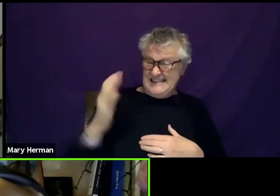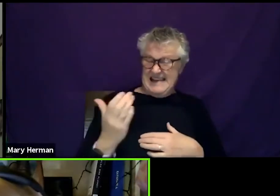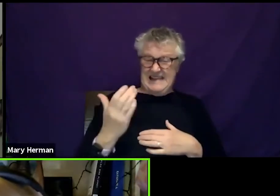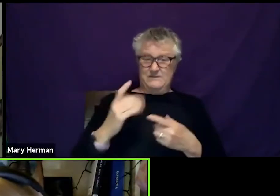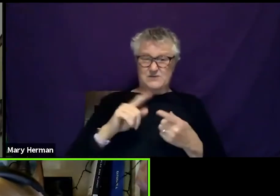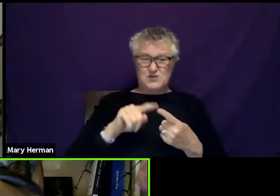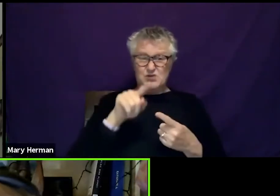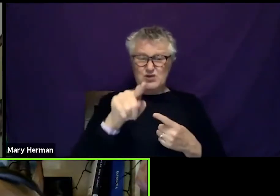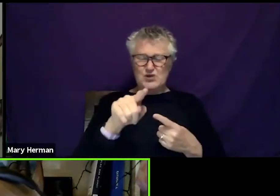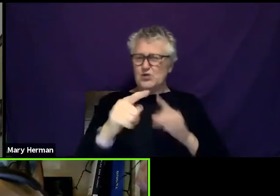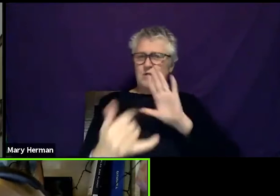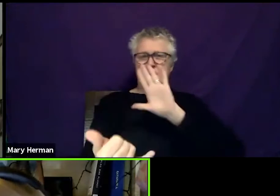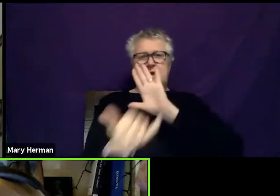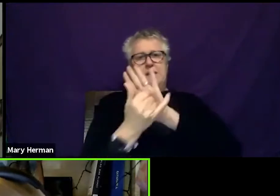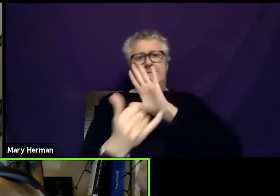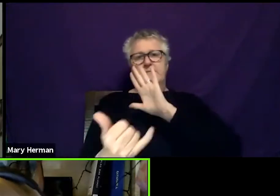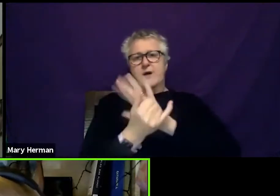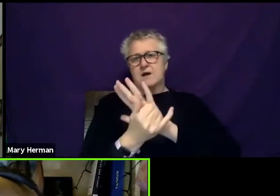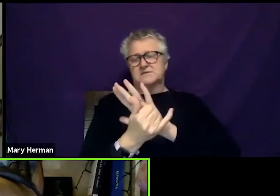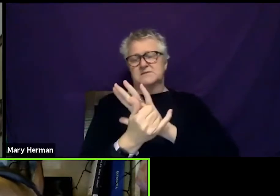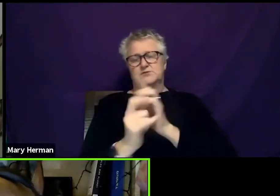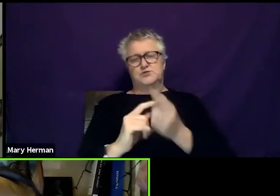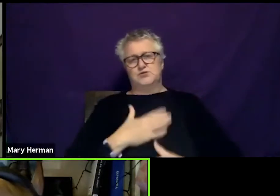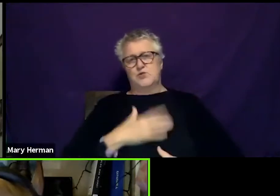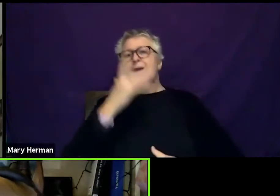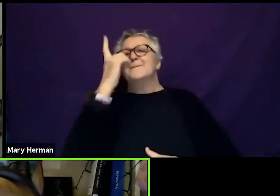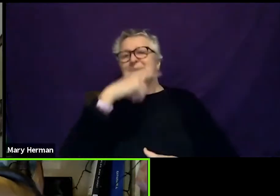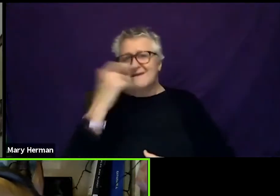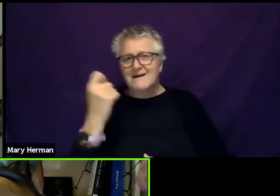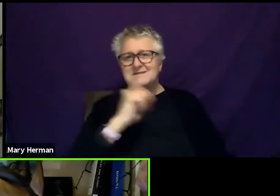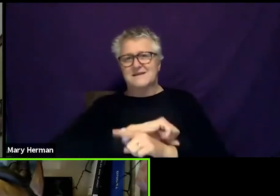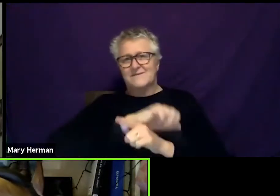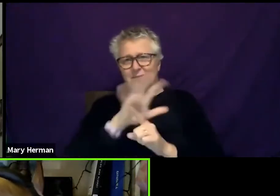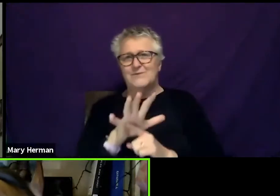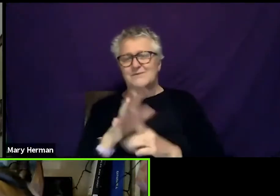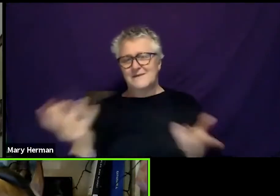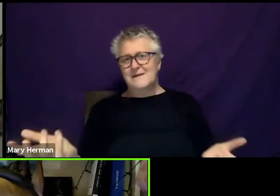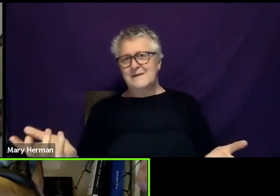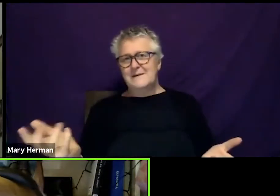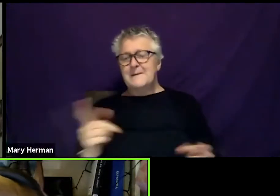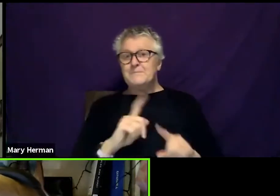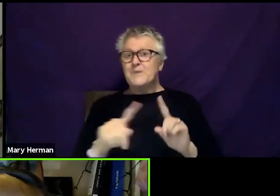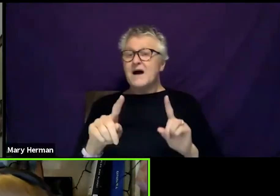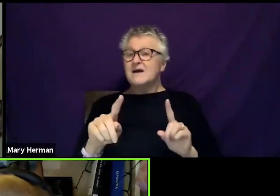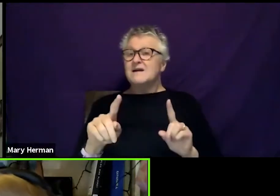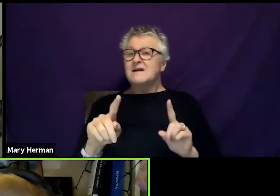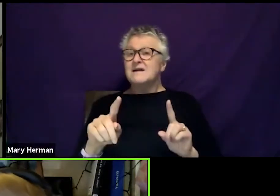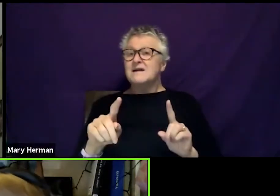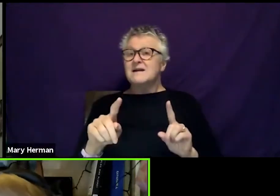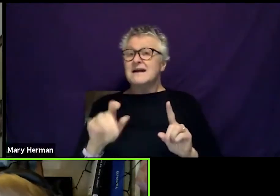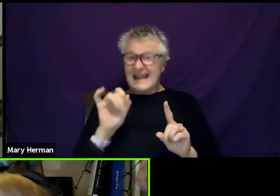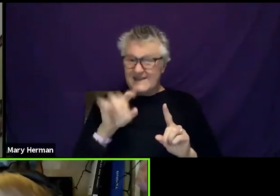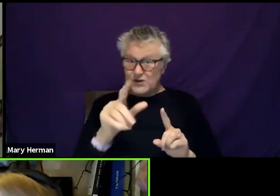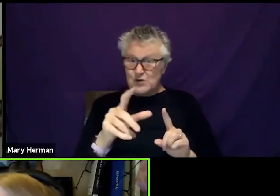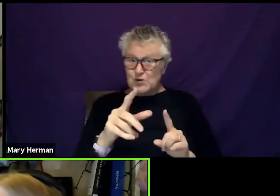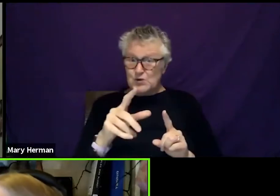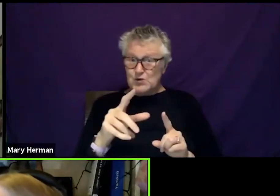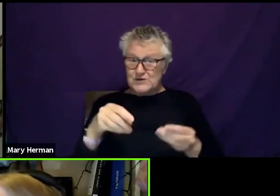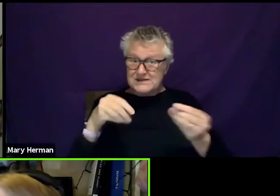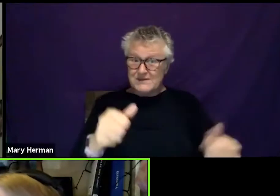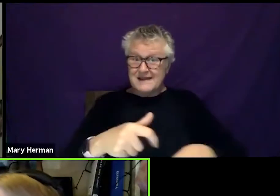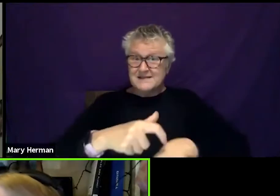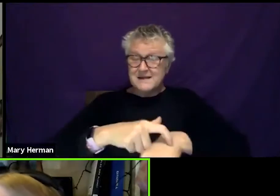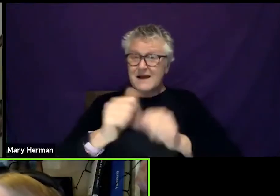to enjoy because of a disability. But actually, if you spend time with people who have disabilities,